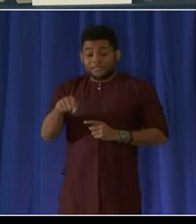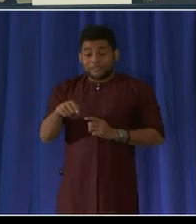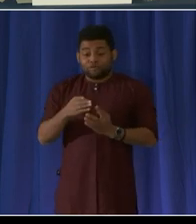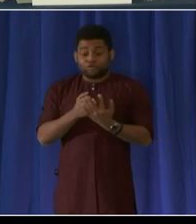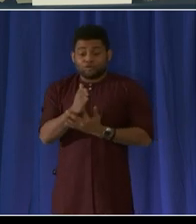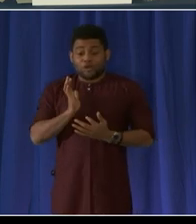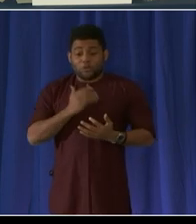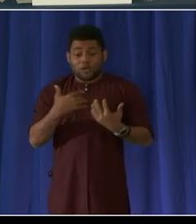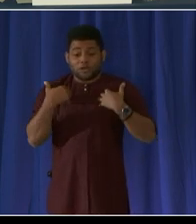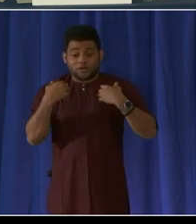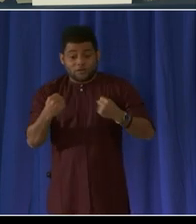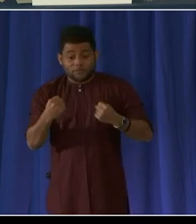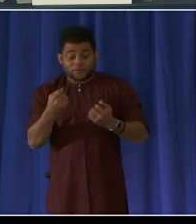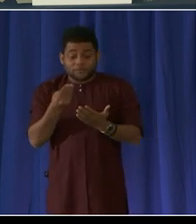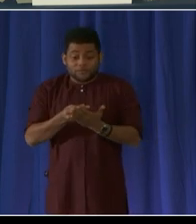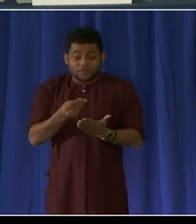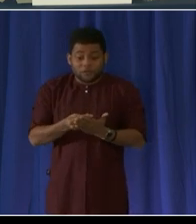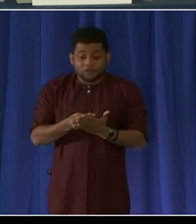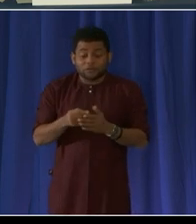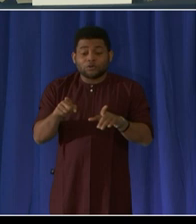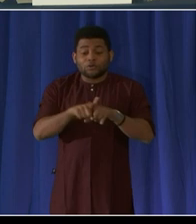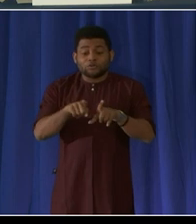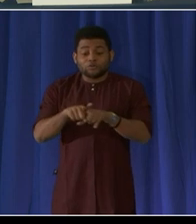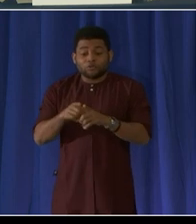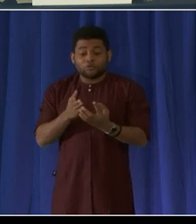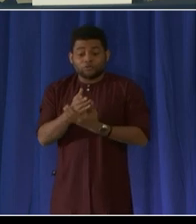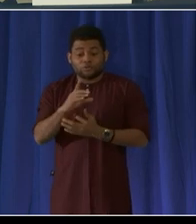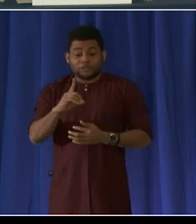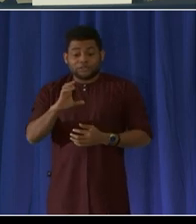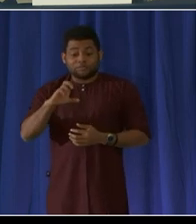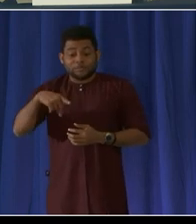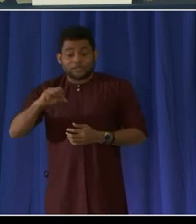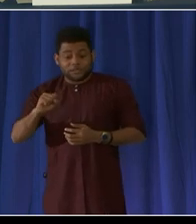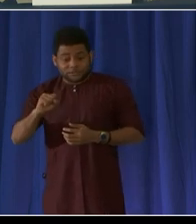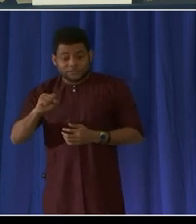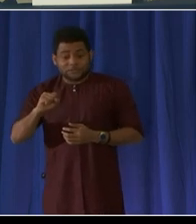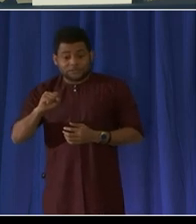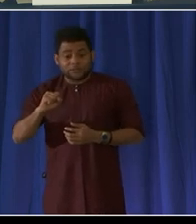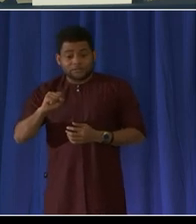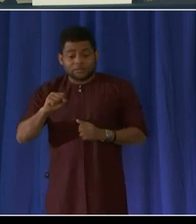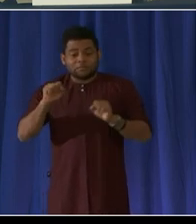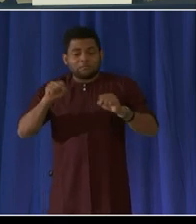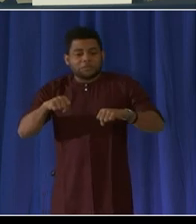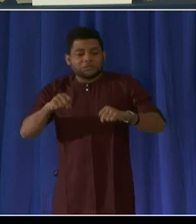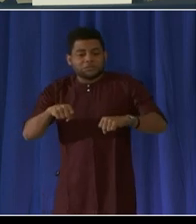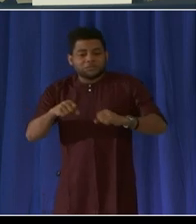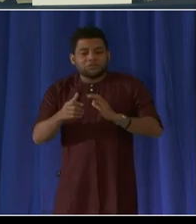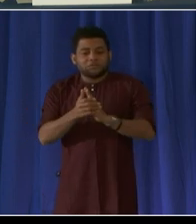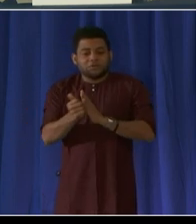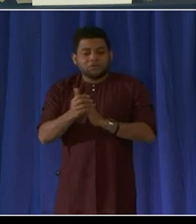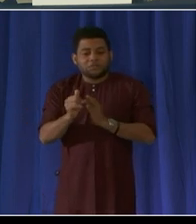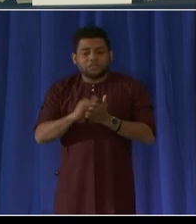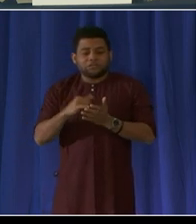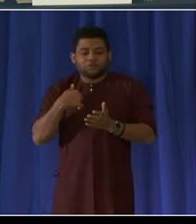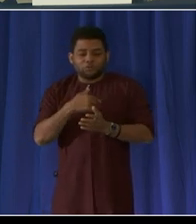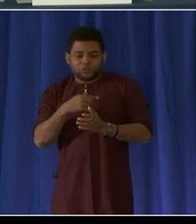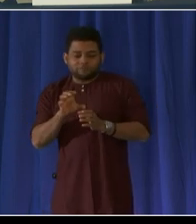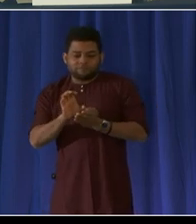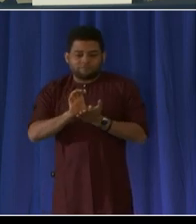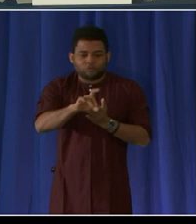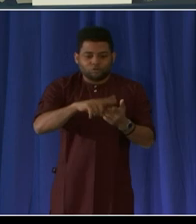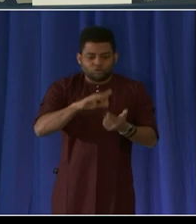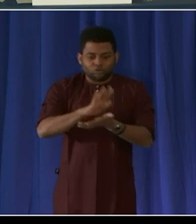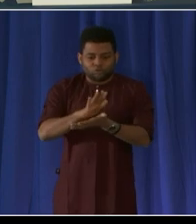mayor's recovery fund and also the DCPS stability dollars that are being allocated to schools. As you see